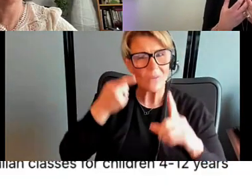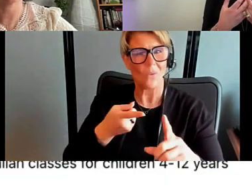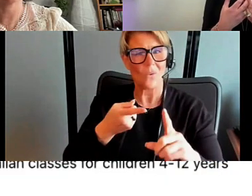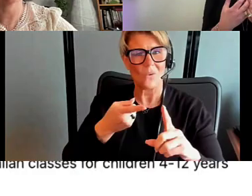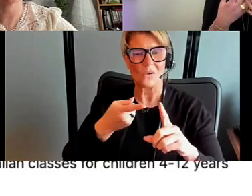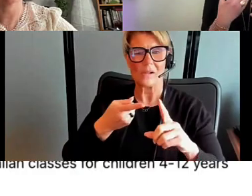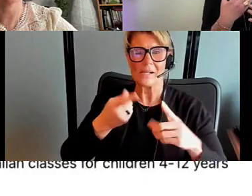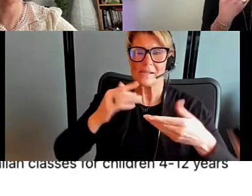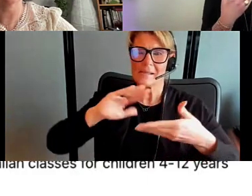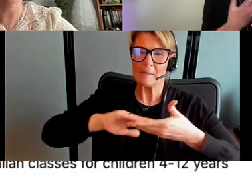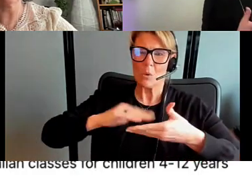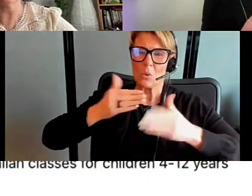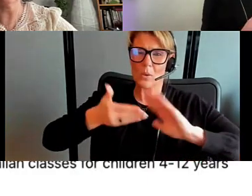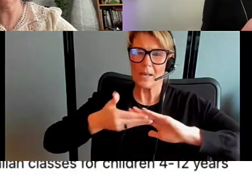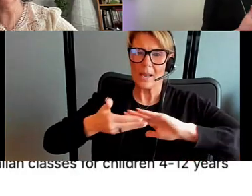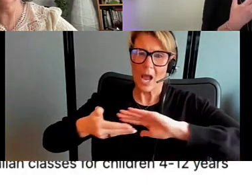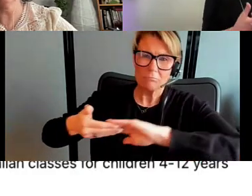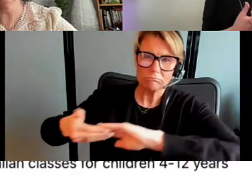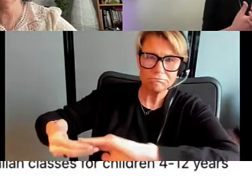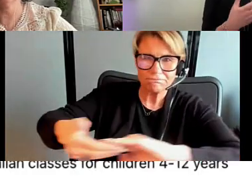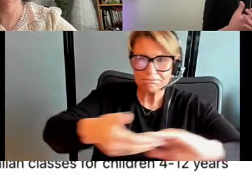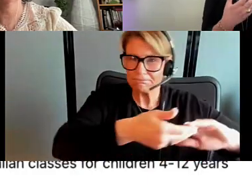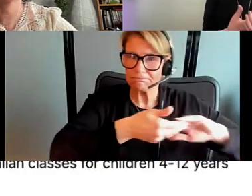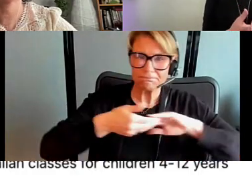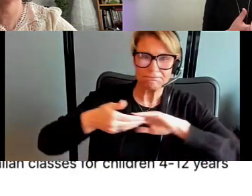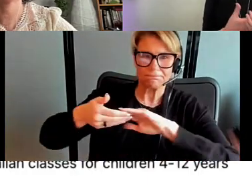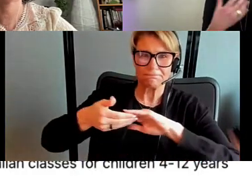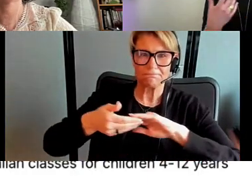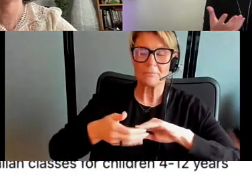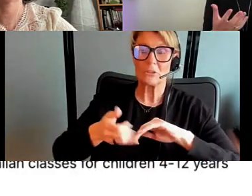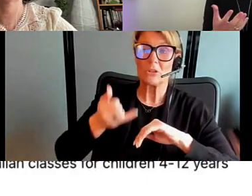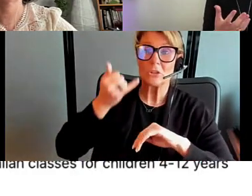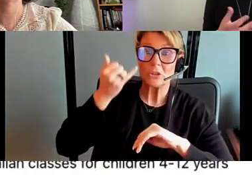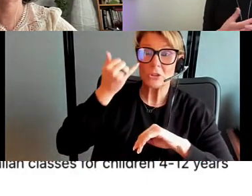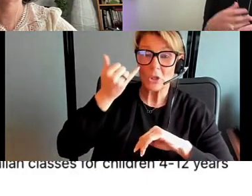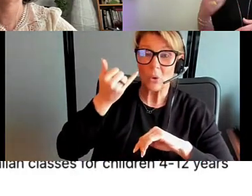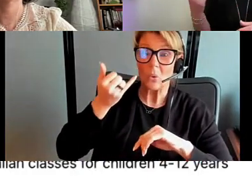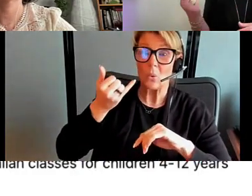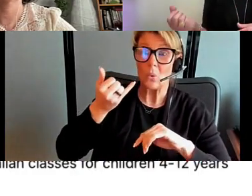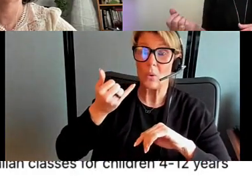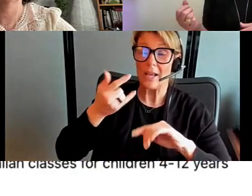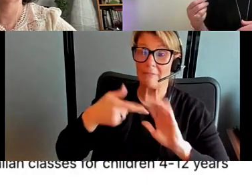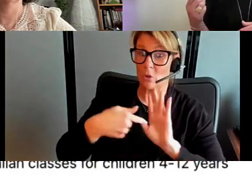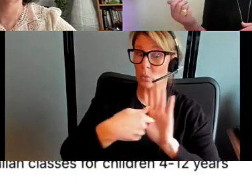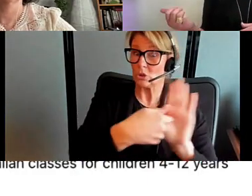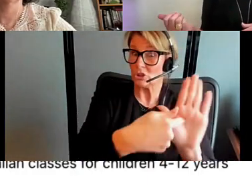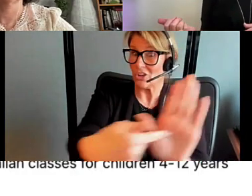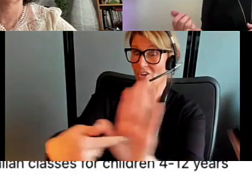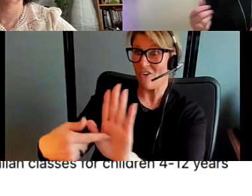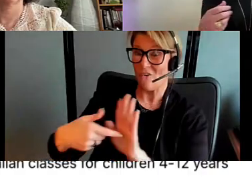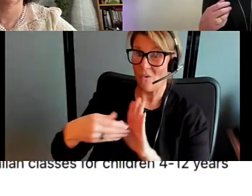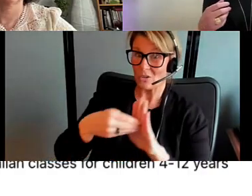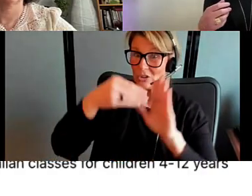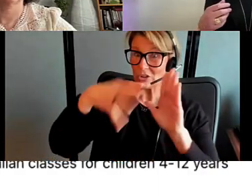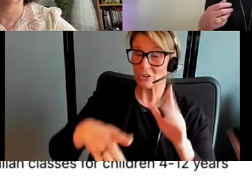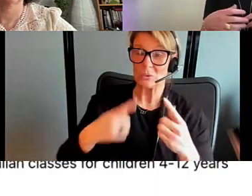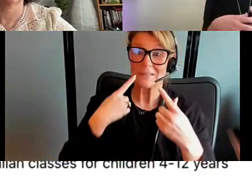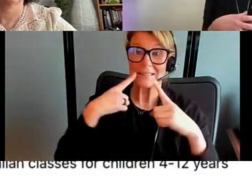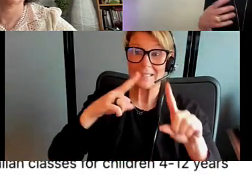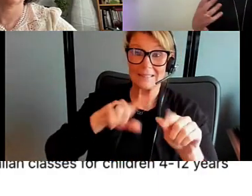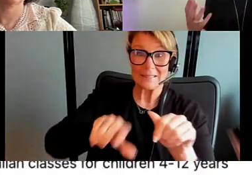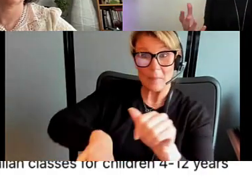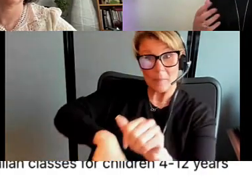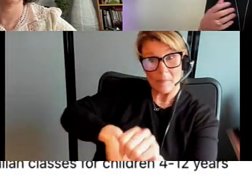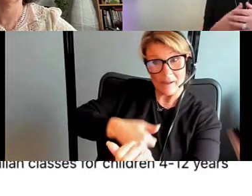what you're doing, because if you're showcasing a student, behind every student is a team, right? So it's the teachers, and it's not just one teacher, it's the